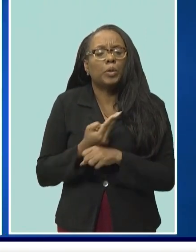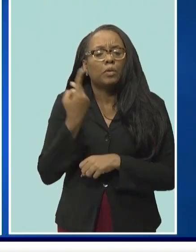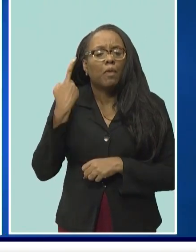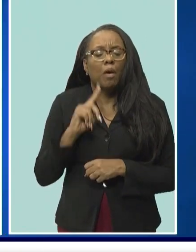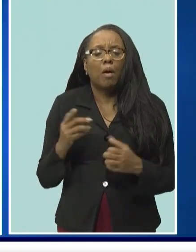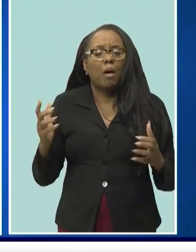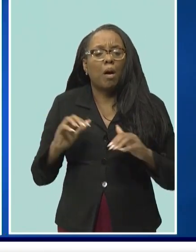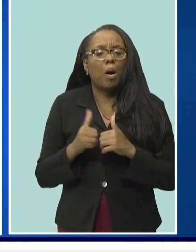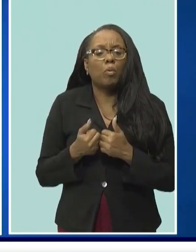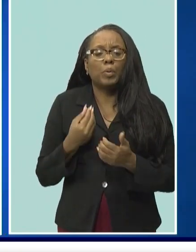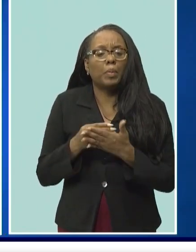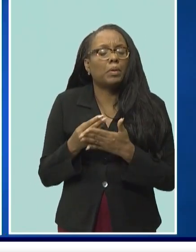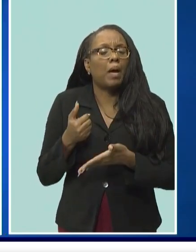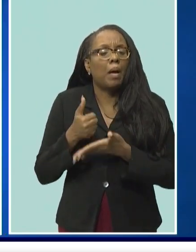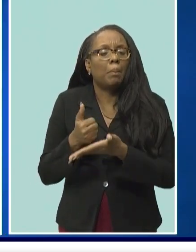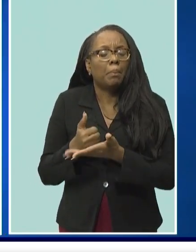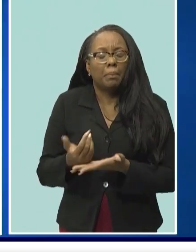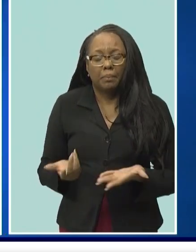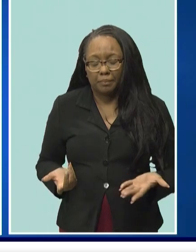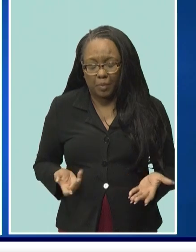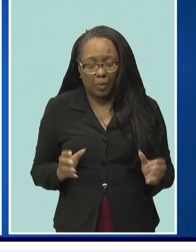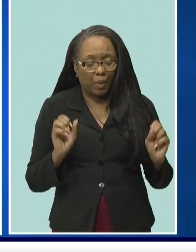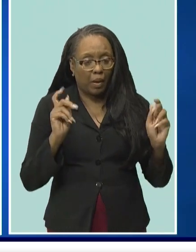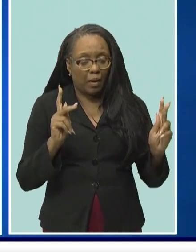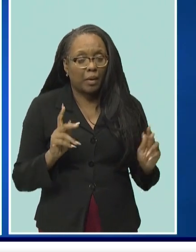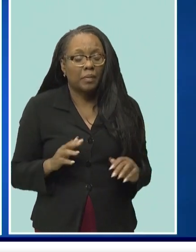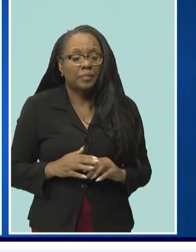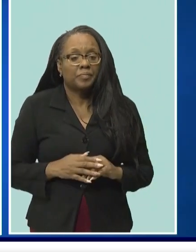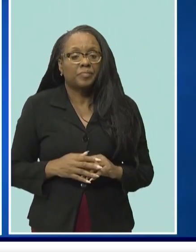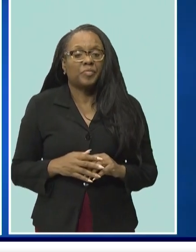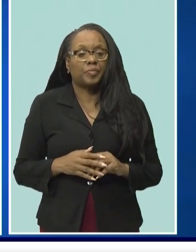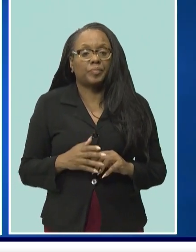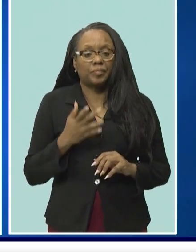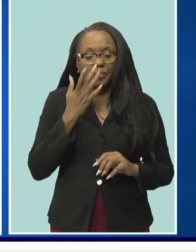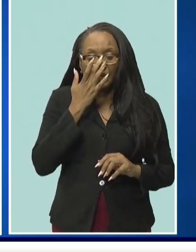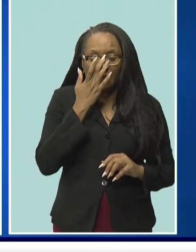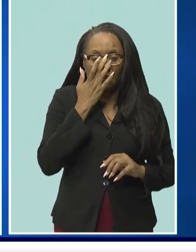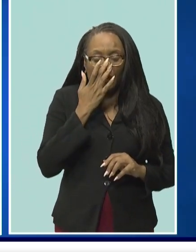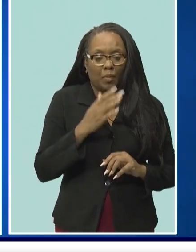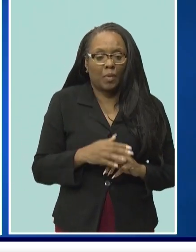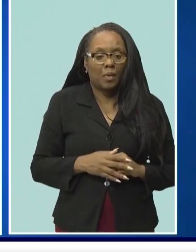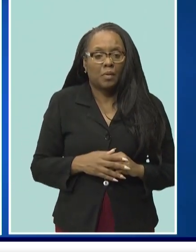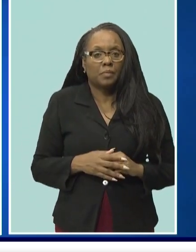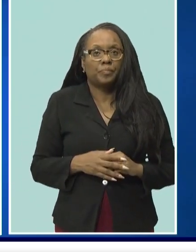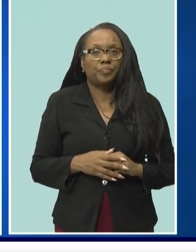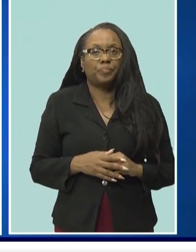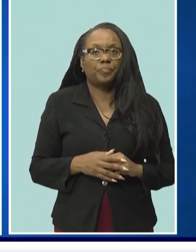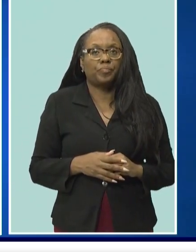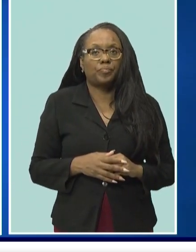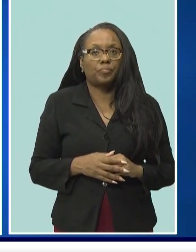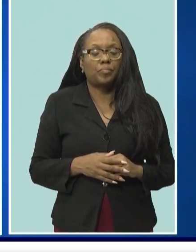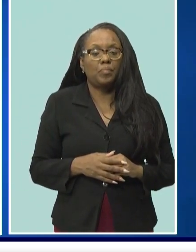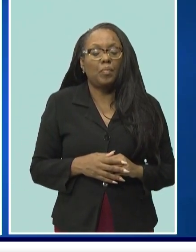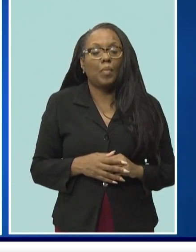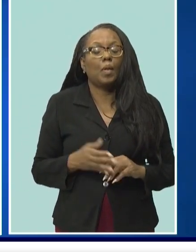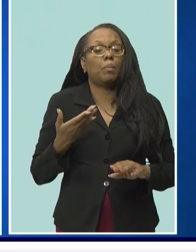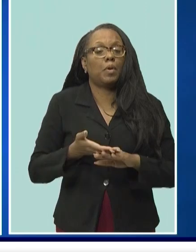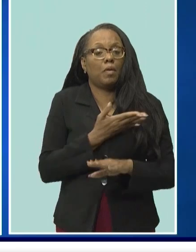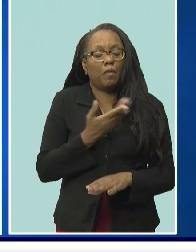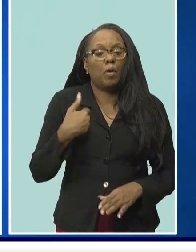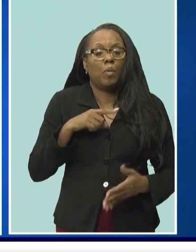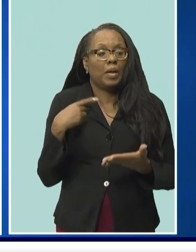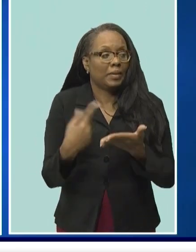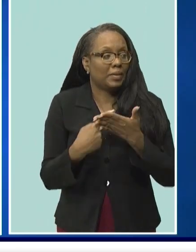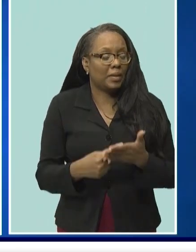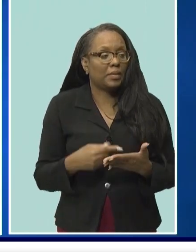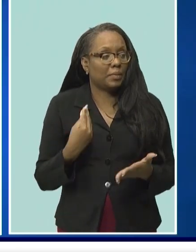Well, I think before you speak to in terms of the actual expenditure of the funds is in terms of the